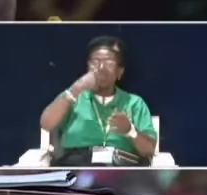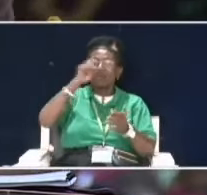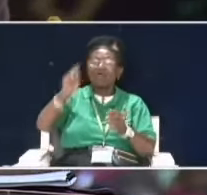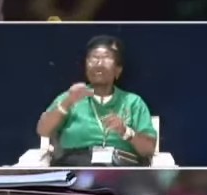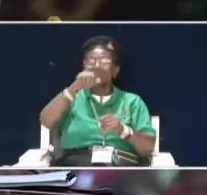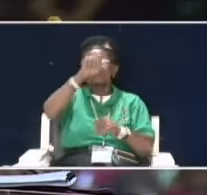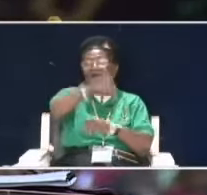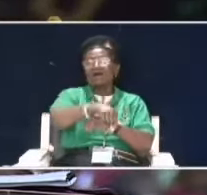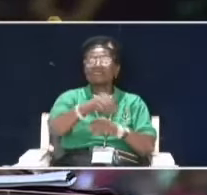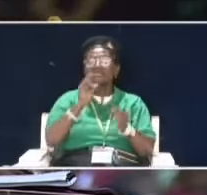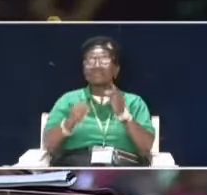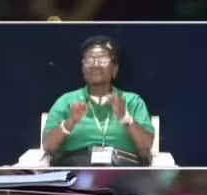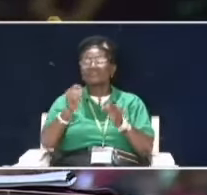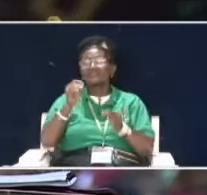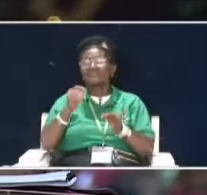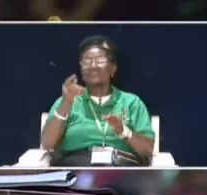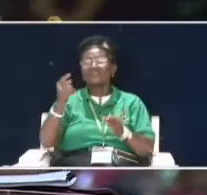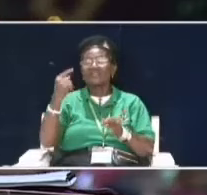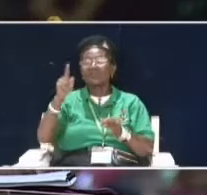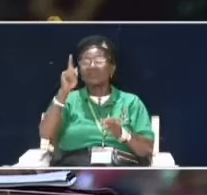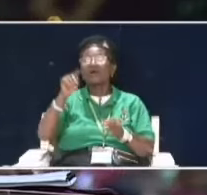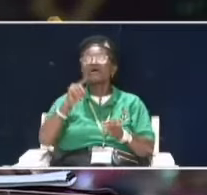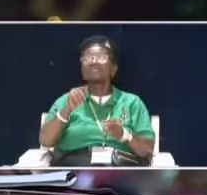But if the one blocking your way is